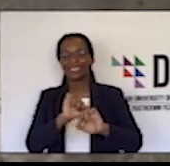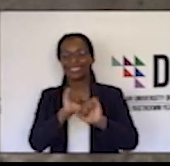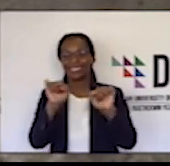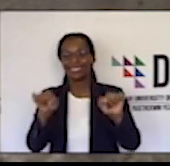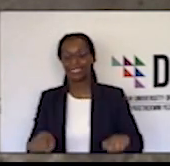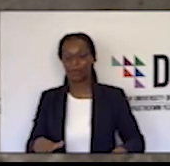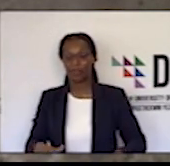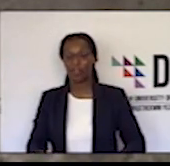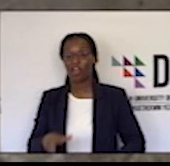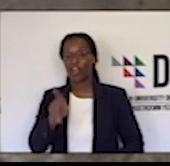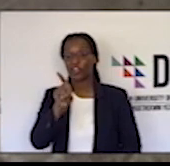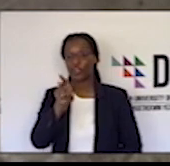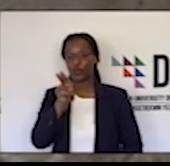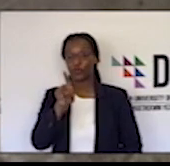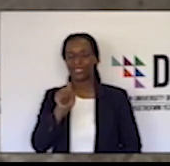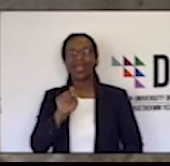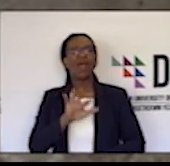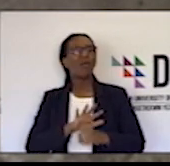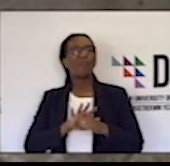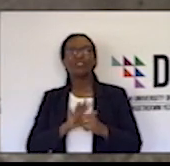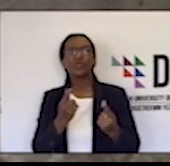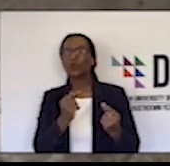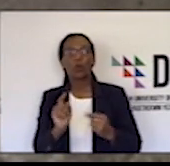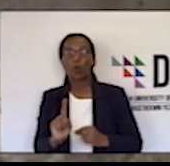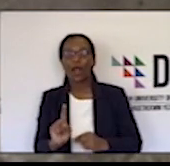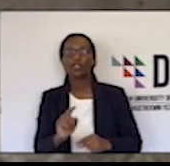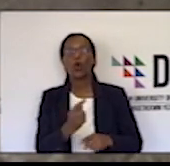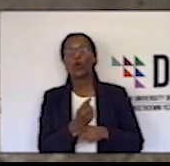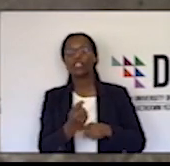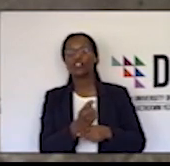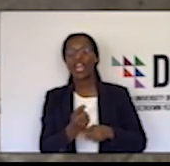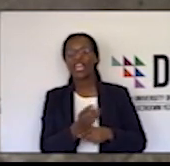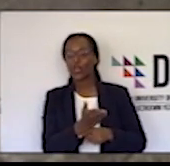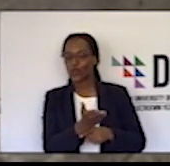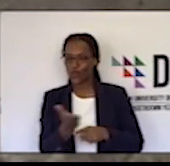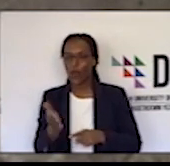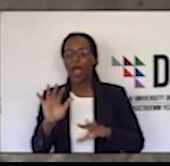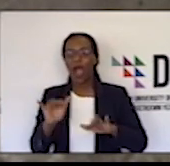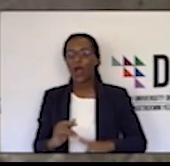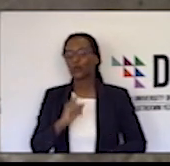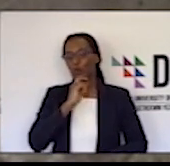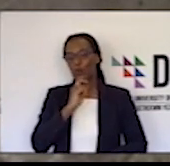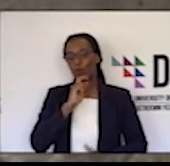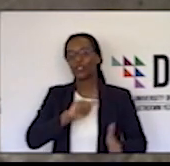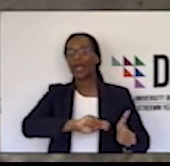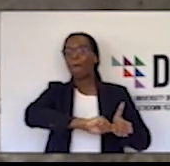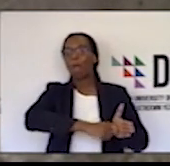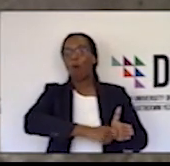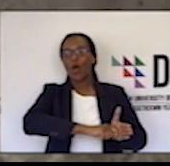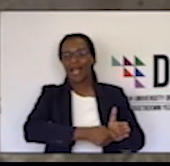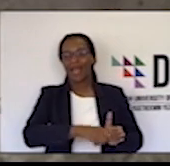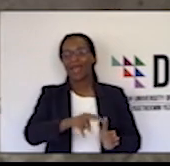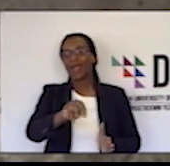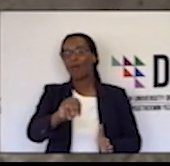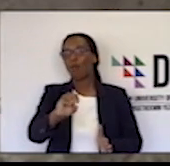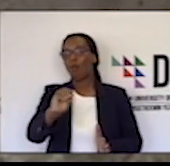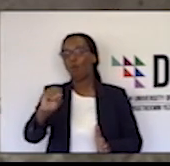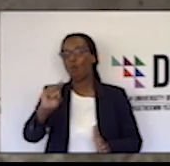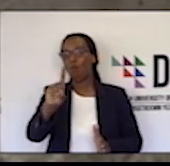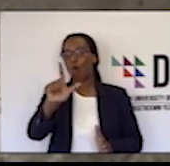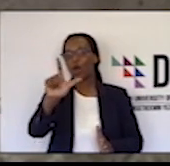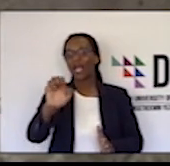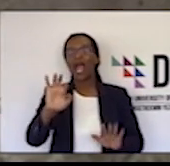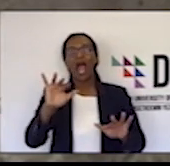DUT have. So basically, we are going to train you guys on how to use Moodle. We are also going to train you guys on how to